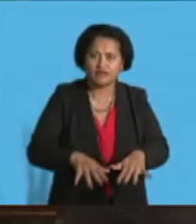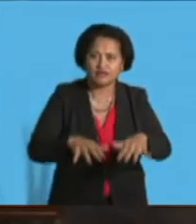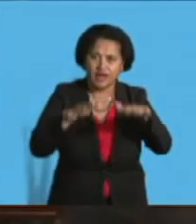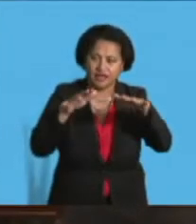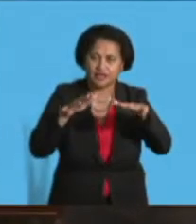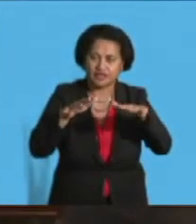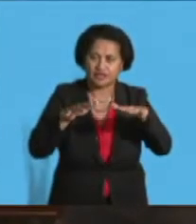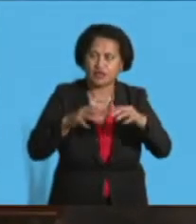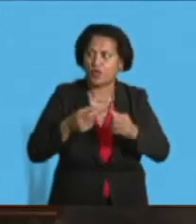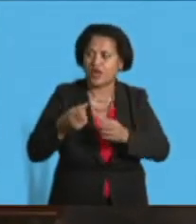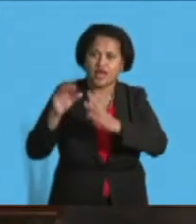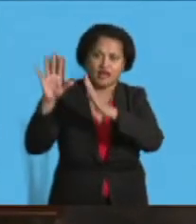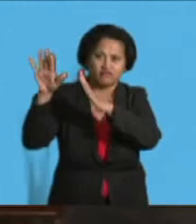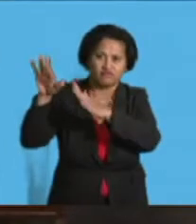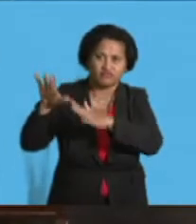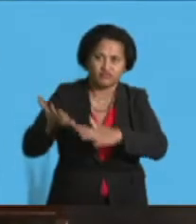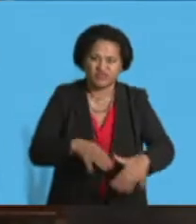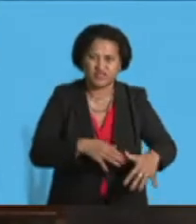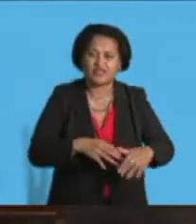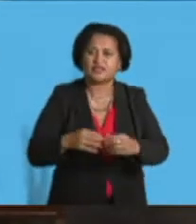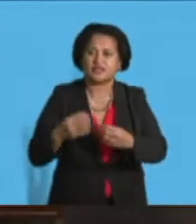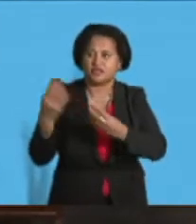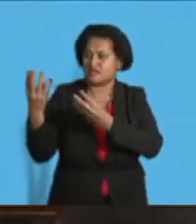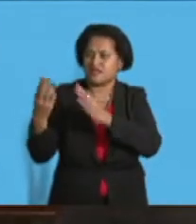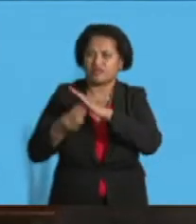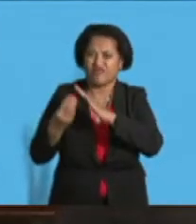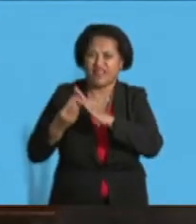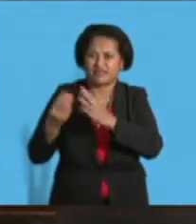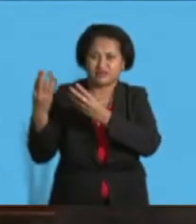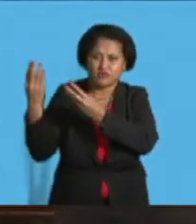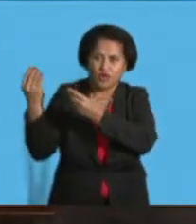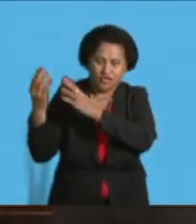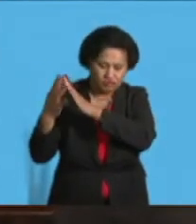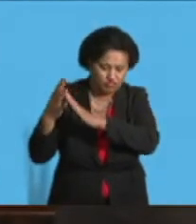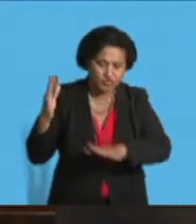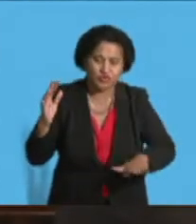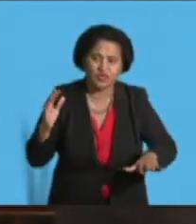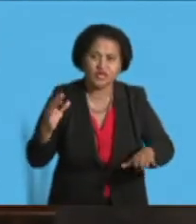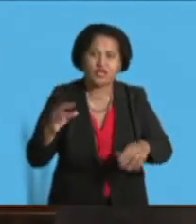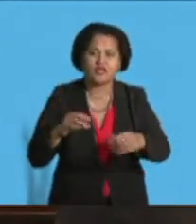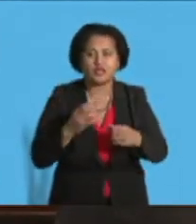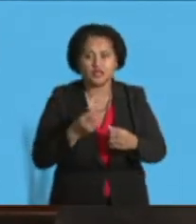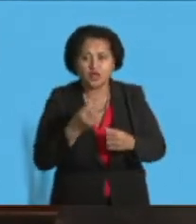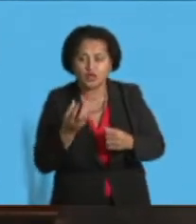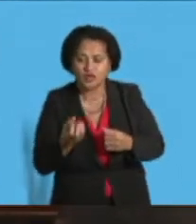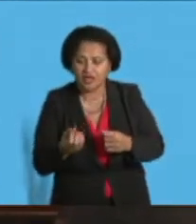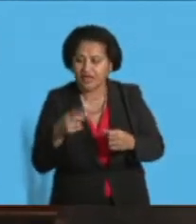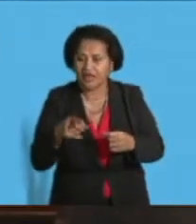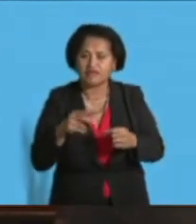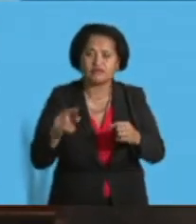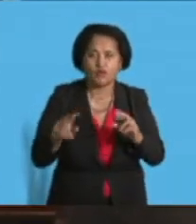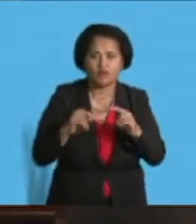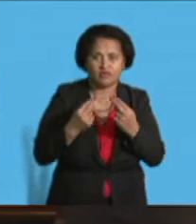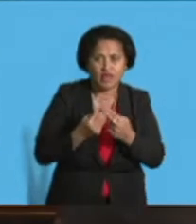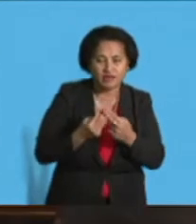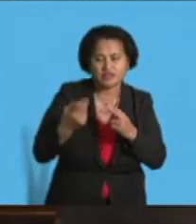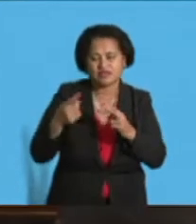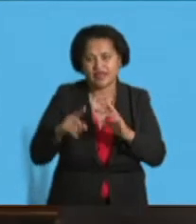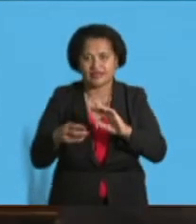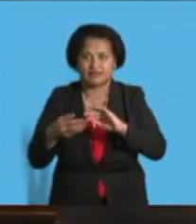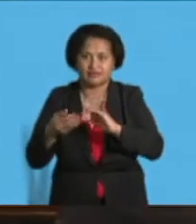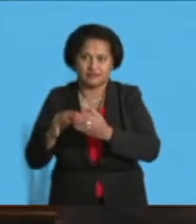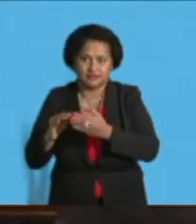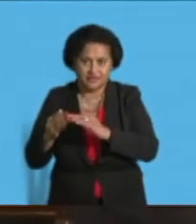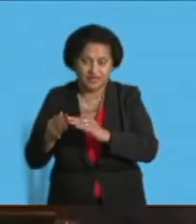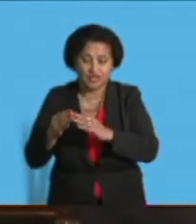Coastal Protection Program comprise implementing a structural and non-structural measures for vulnerable families and communities. Madam